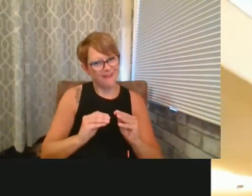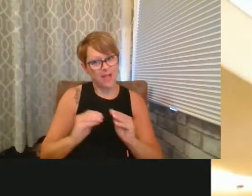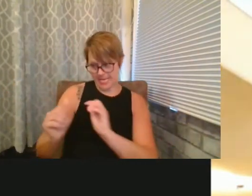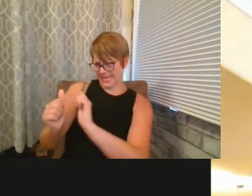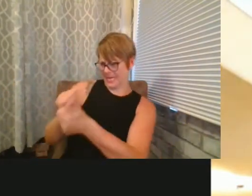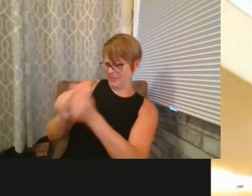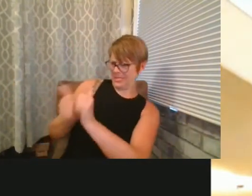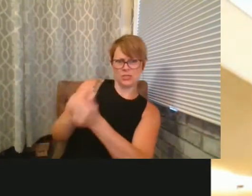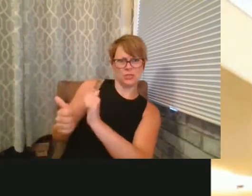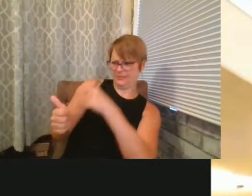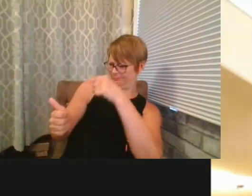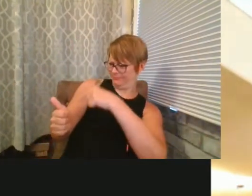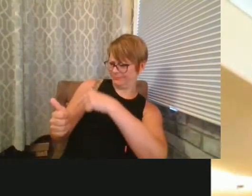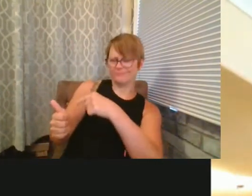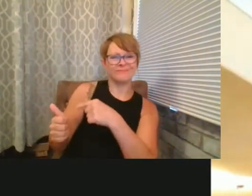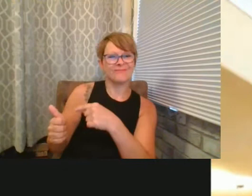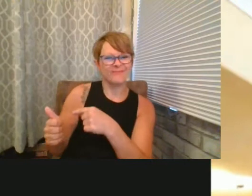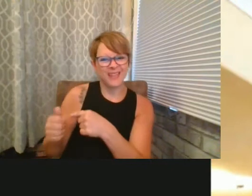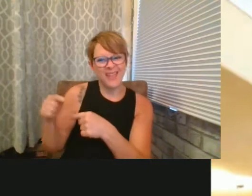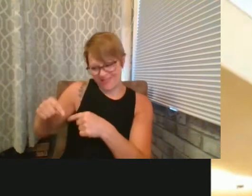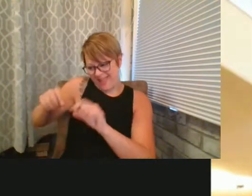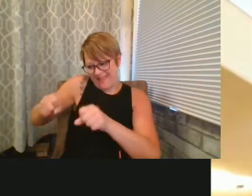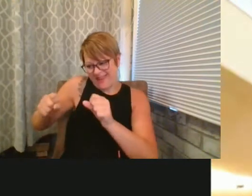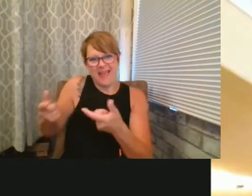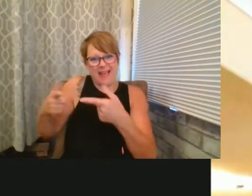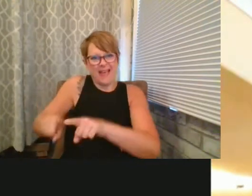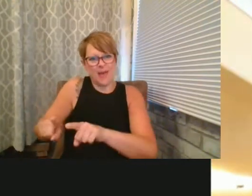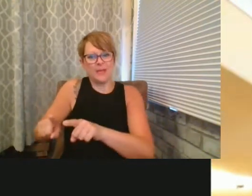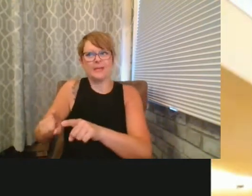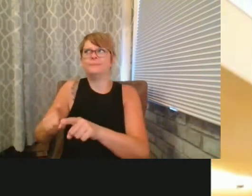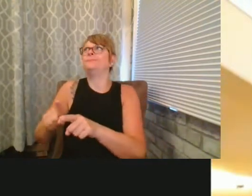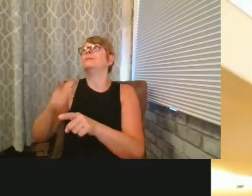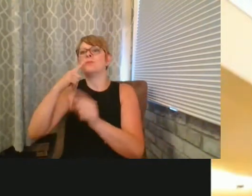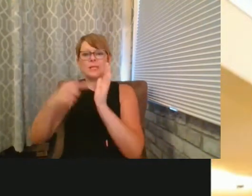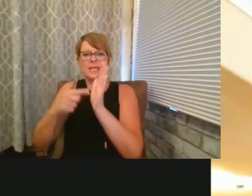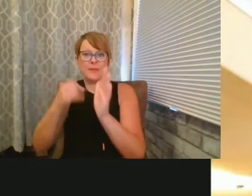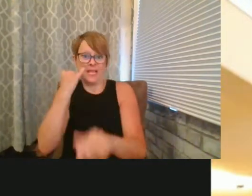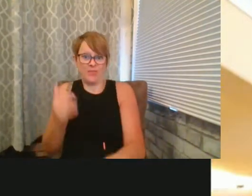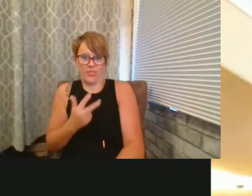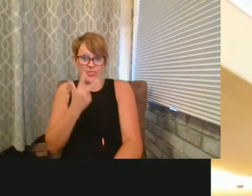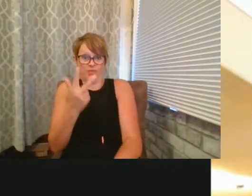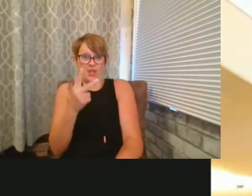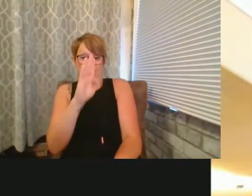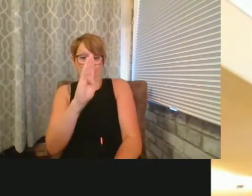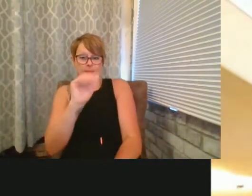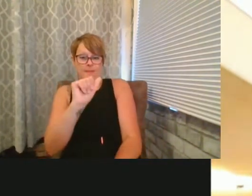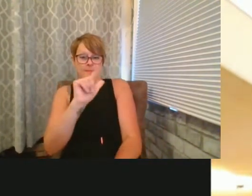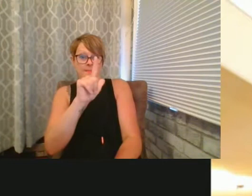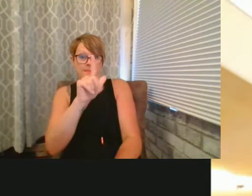can happen between the people who are on the same level. So let's say there's 3 Balkan restaurants in St. John's, but there's only